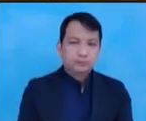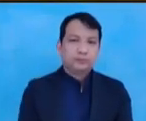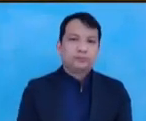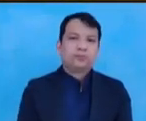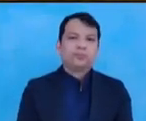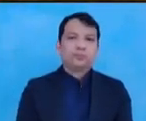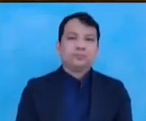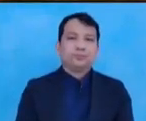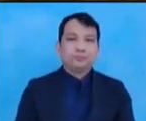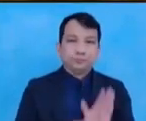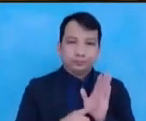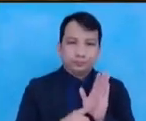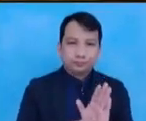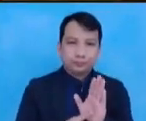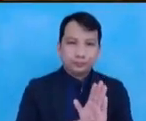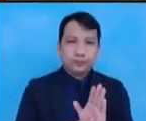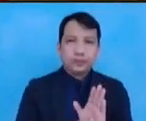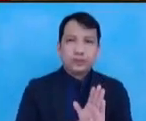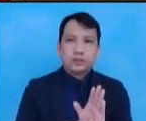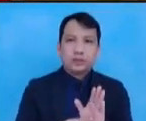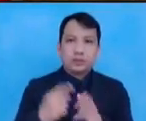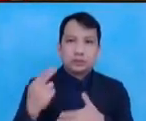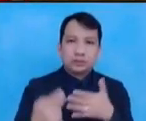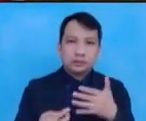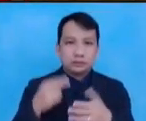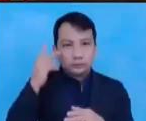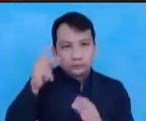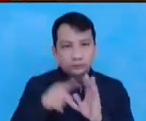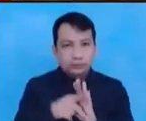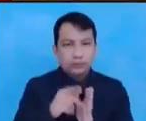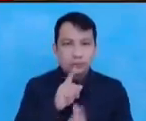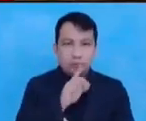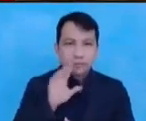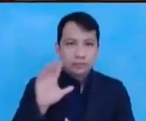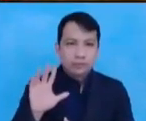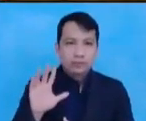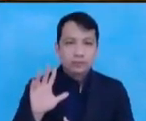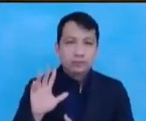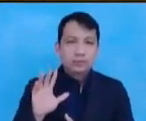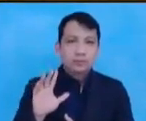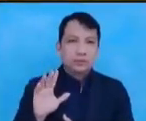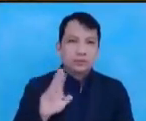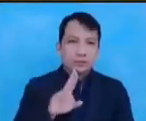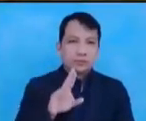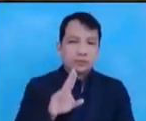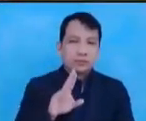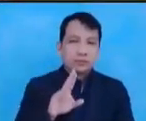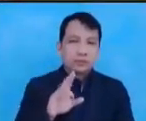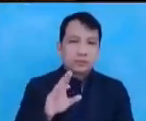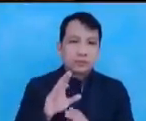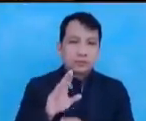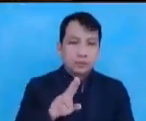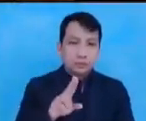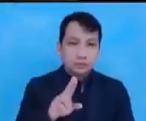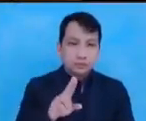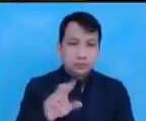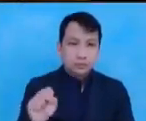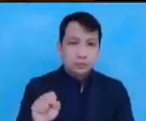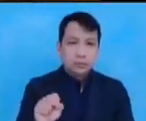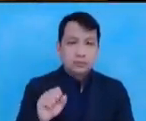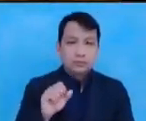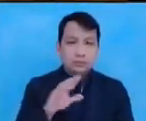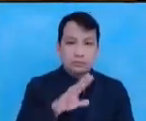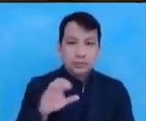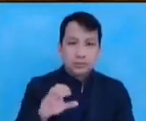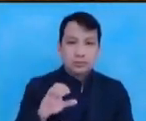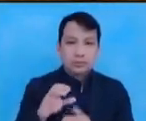ng pagpupulong ay ang pangako ng Amerika na $500 million o 29 billion pesos na